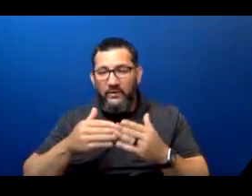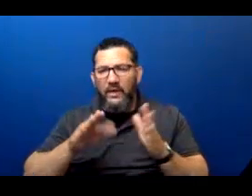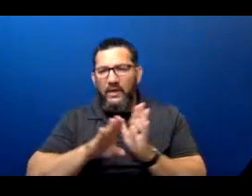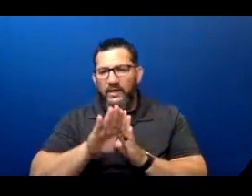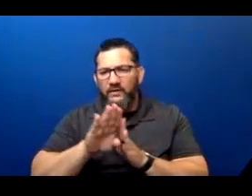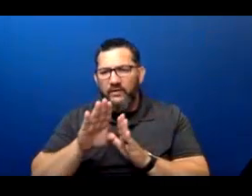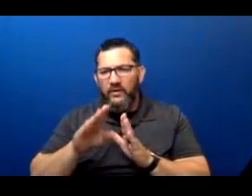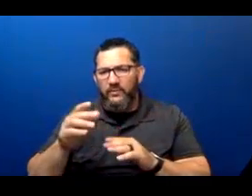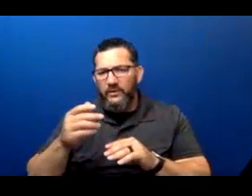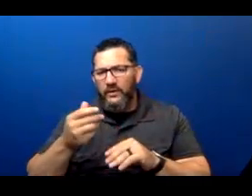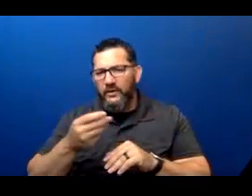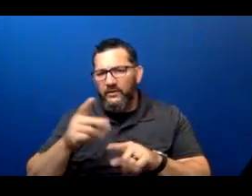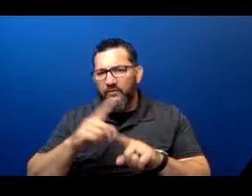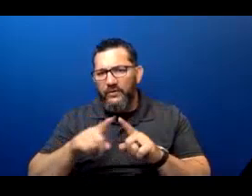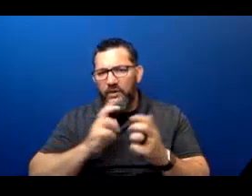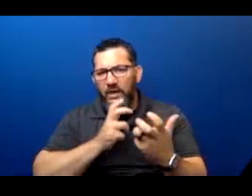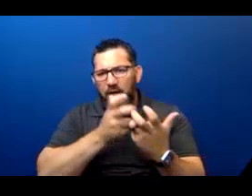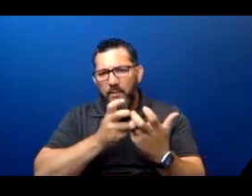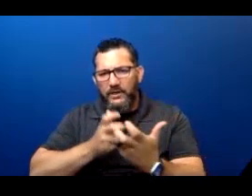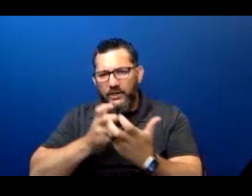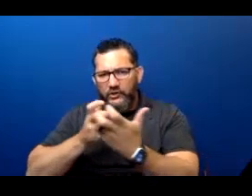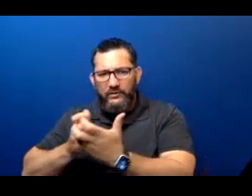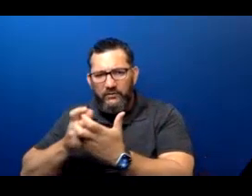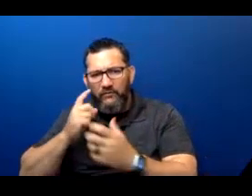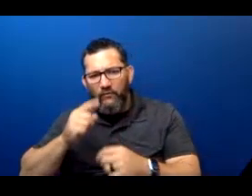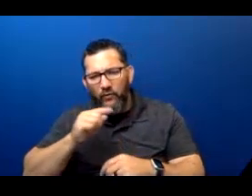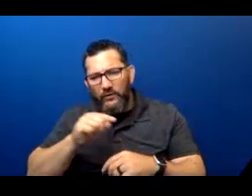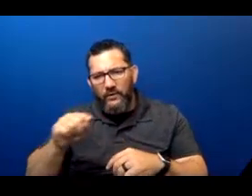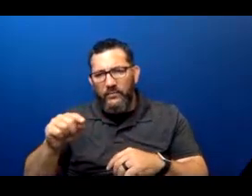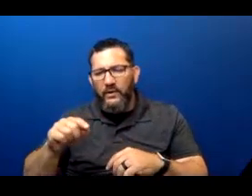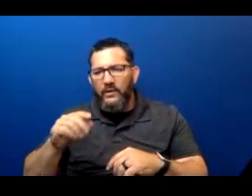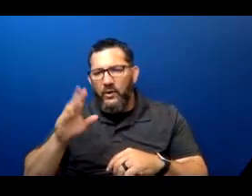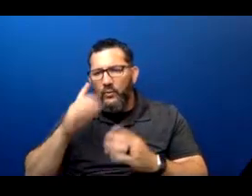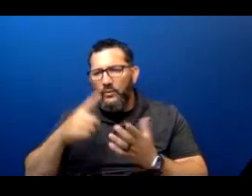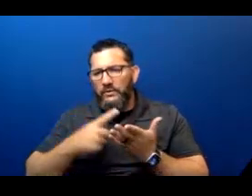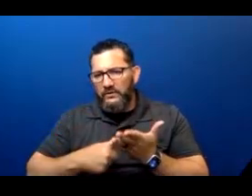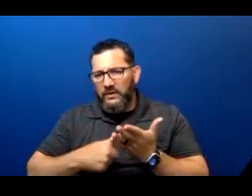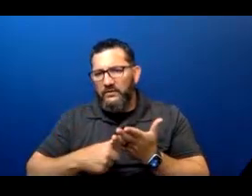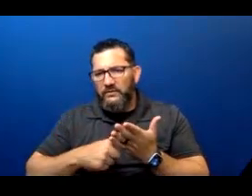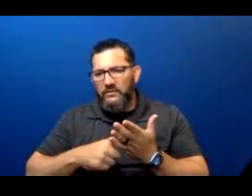of recommendations, and I will be, talking about all of that.